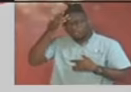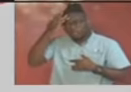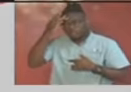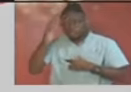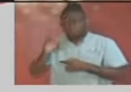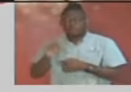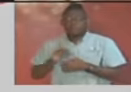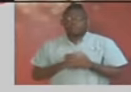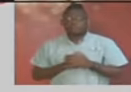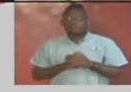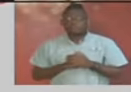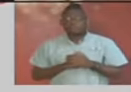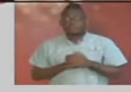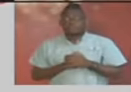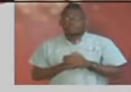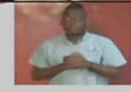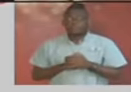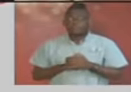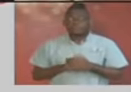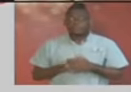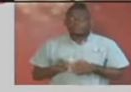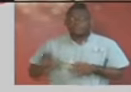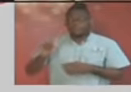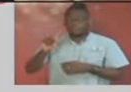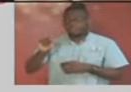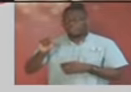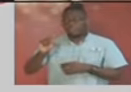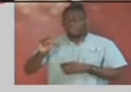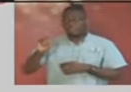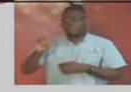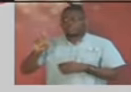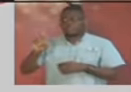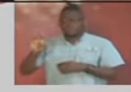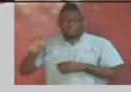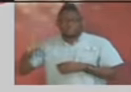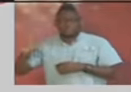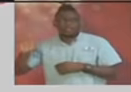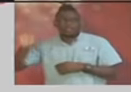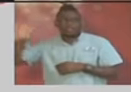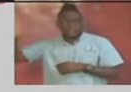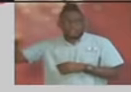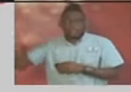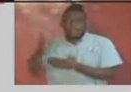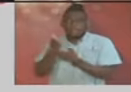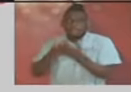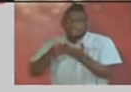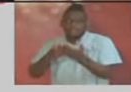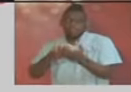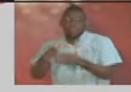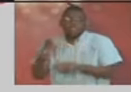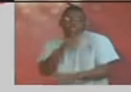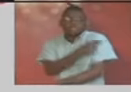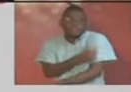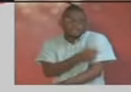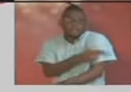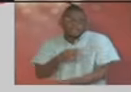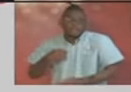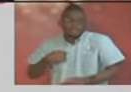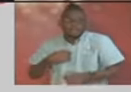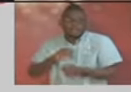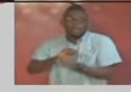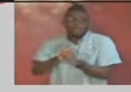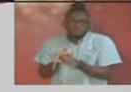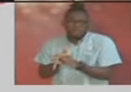cases into the Couva facility as opposed to Cora. Cora being retained for certain special groups, for example, those with